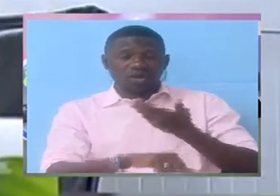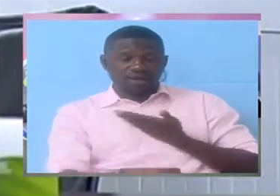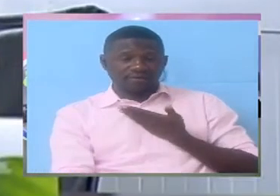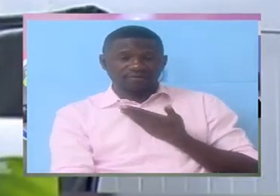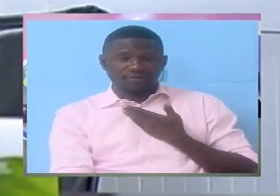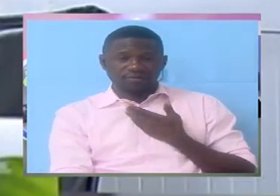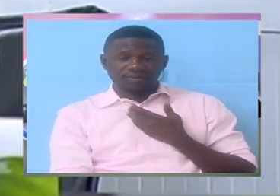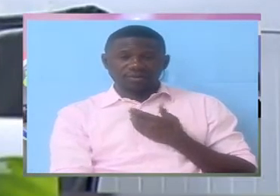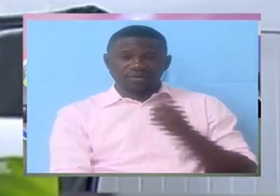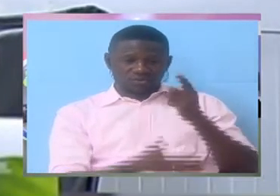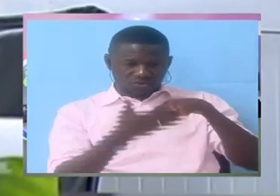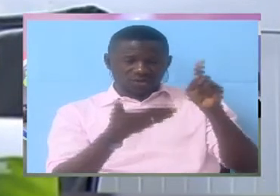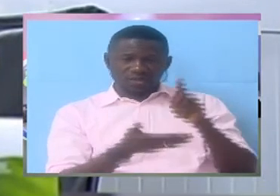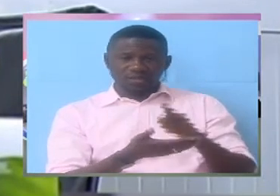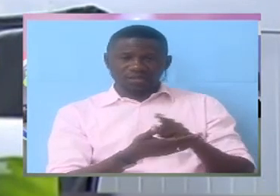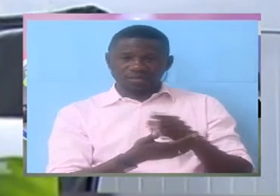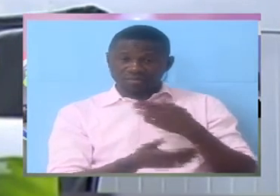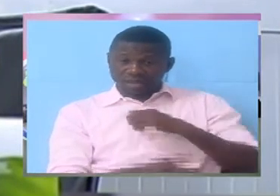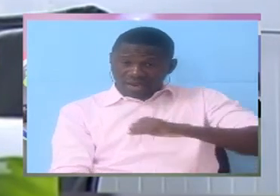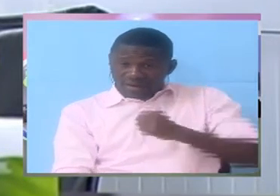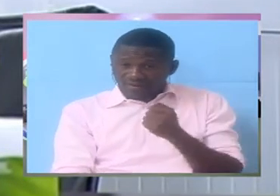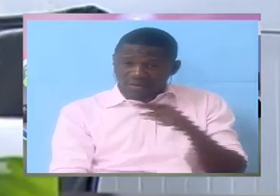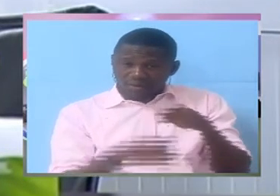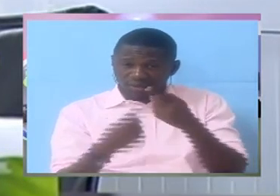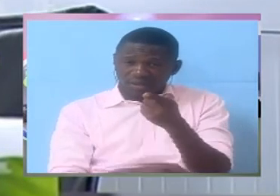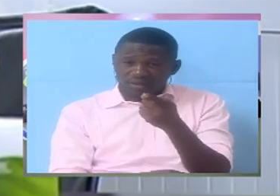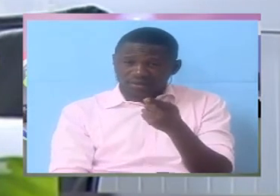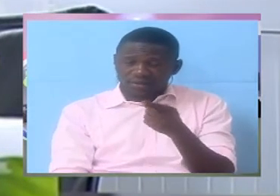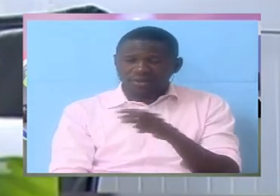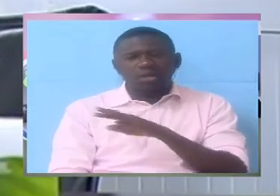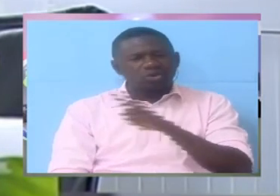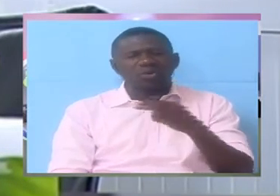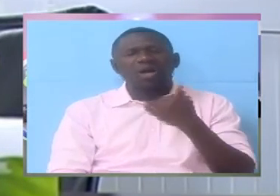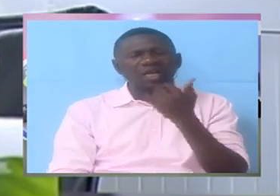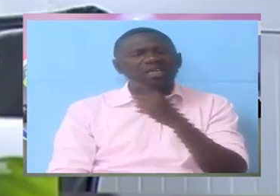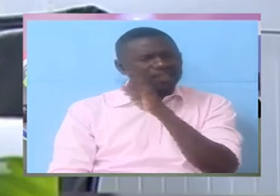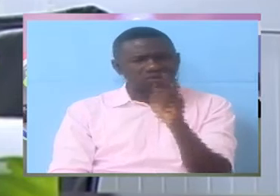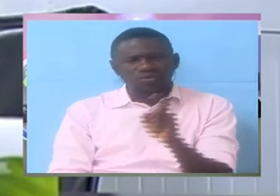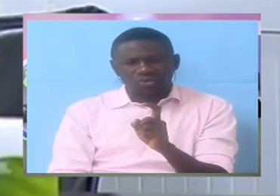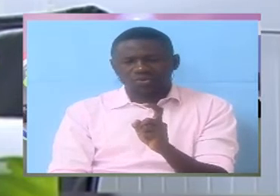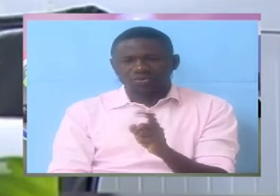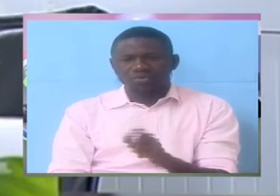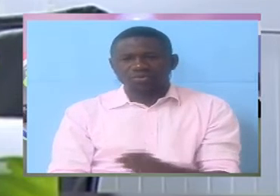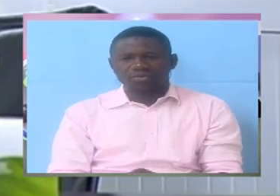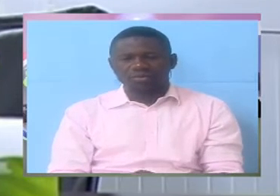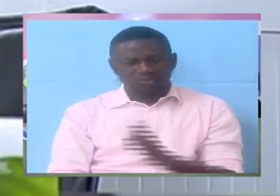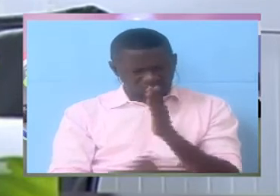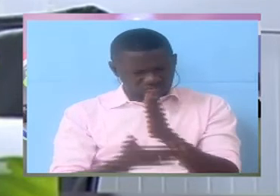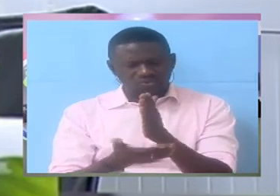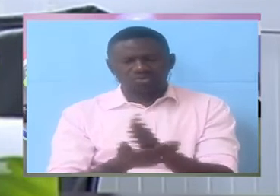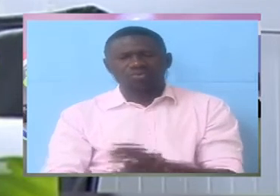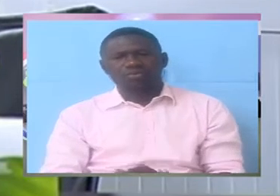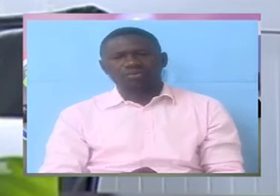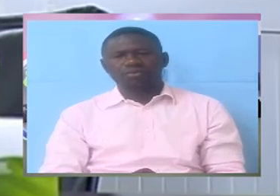Correct? Did I deny that? No, I'm just asking a question. That's a fact.